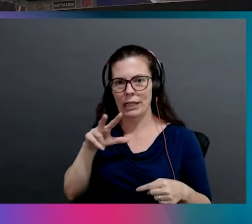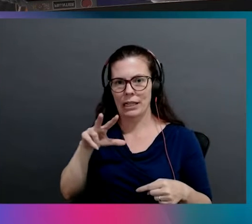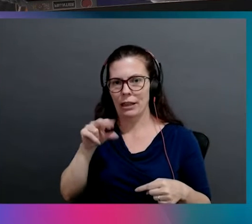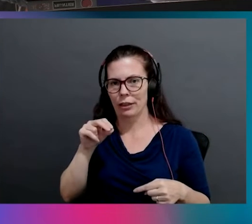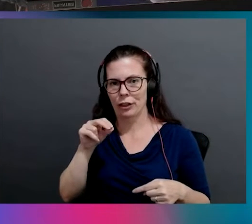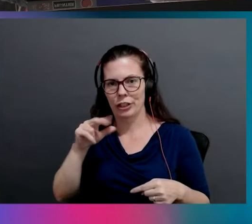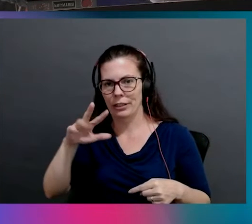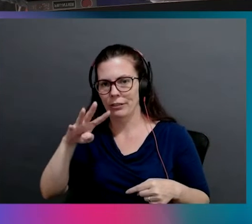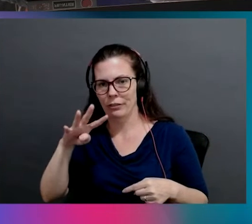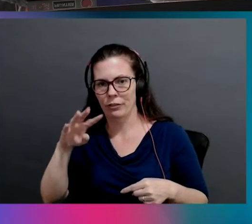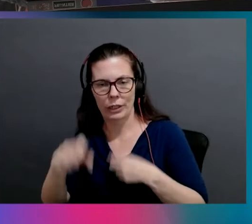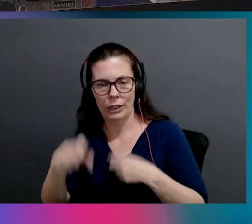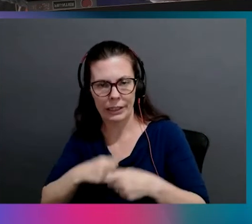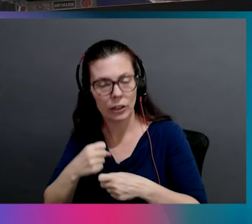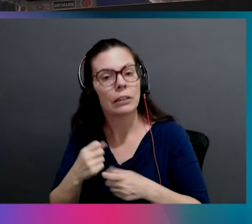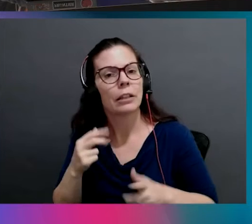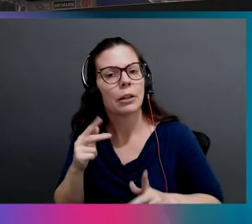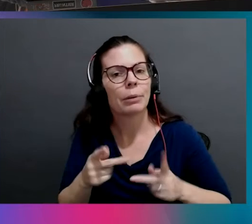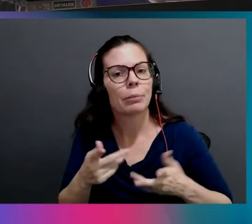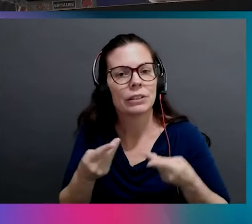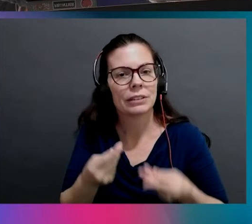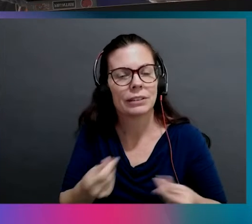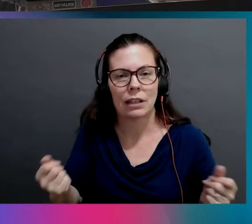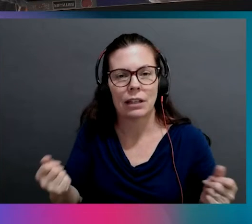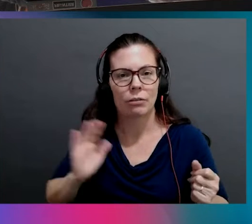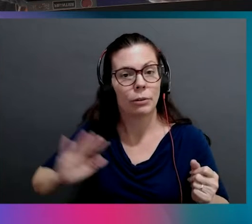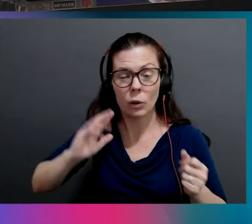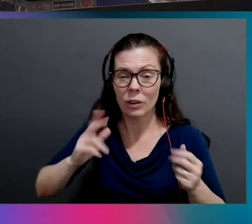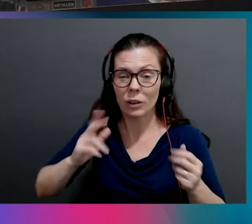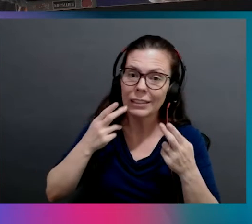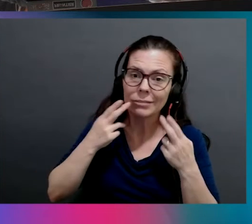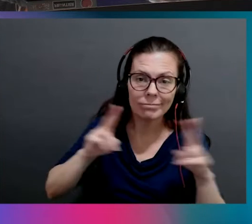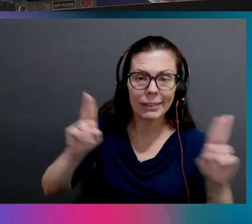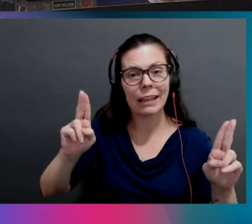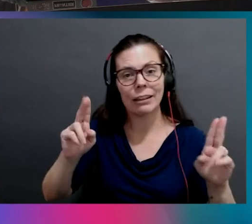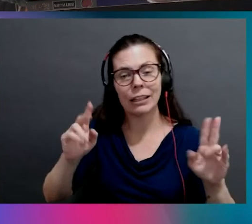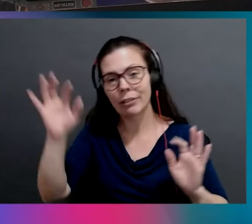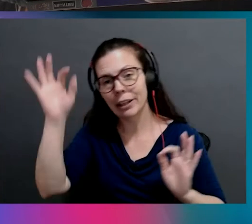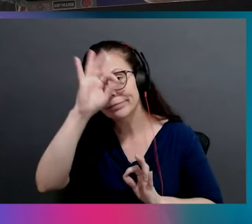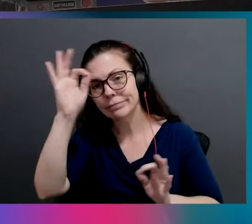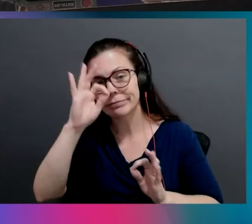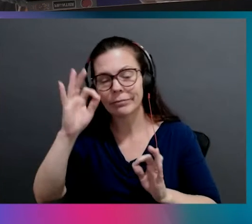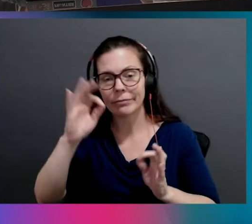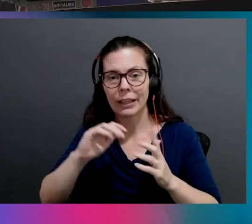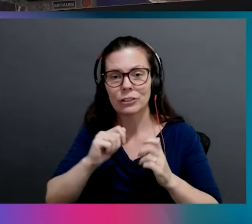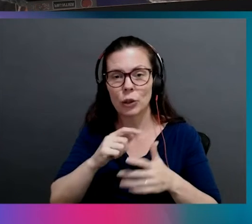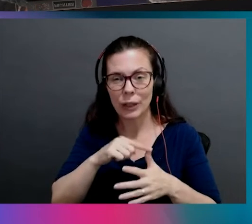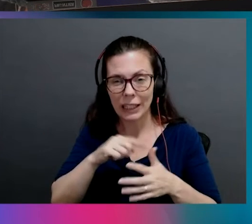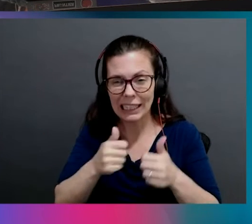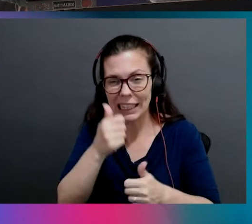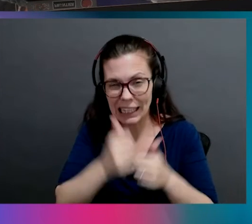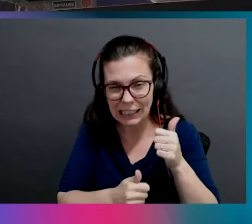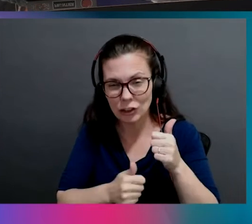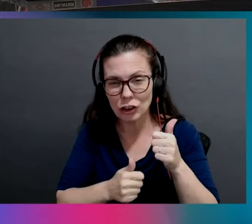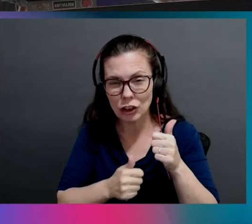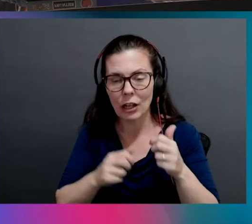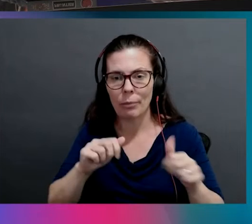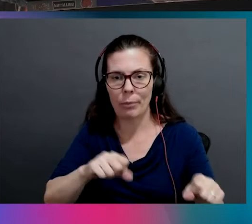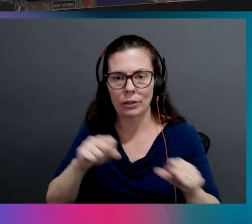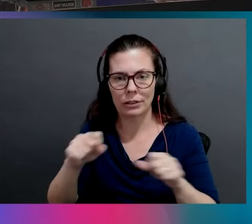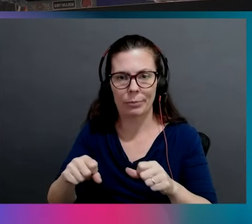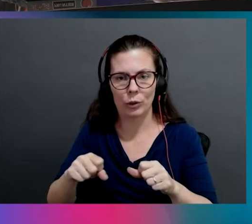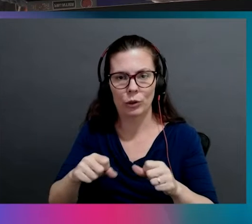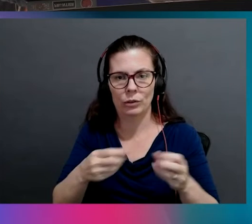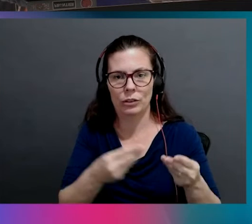people started solving this with just a naive way of kind of going through every possible permutation, right? So let's say you have